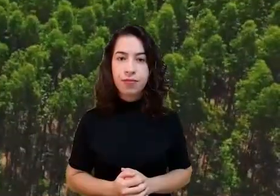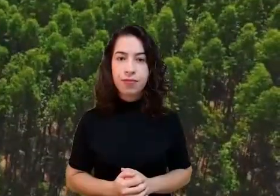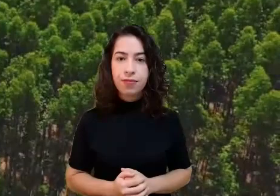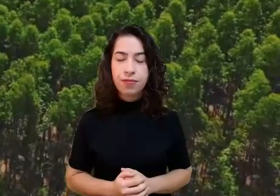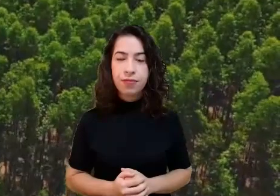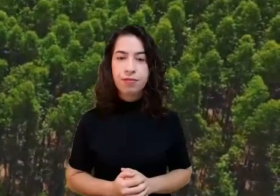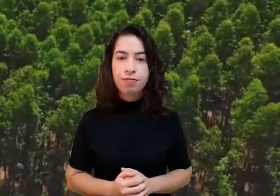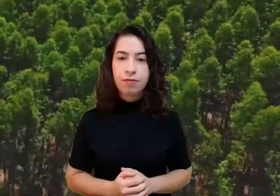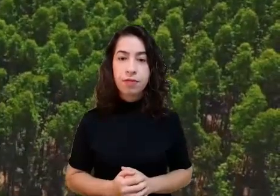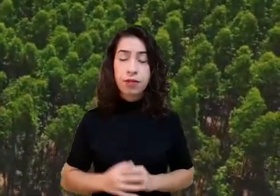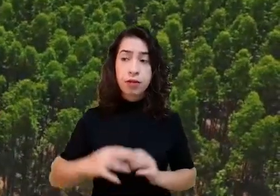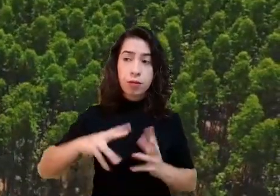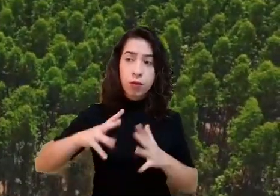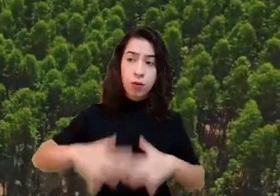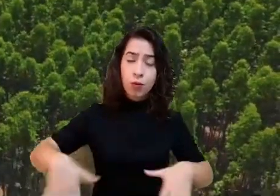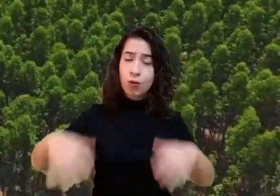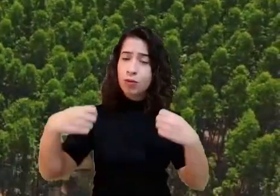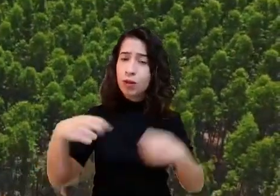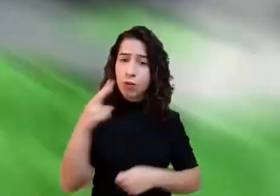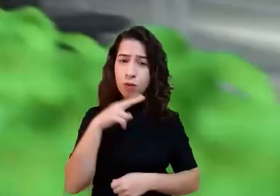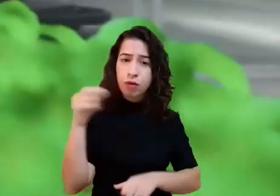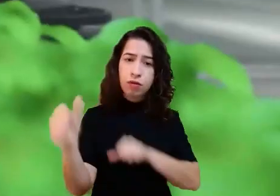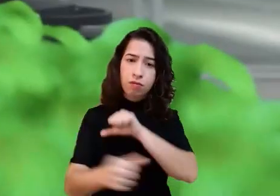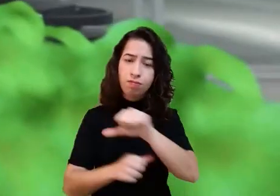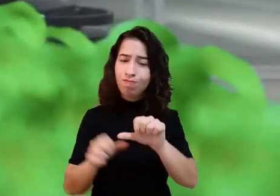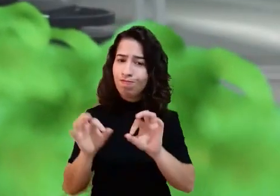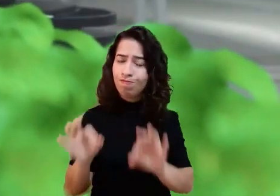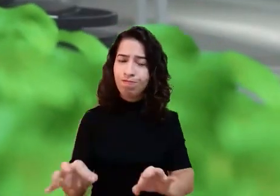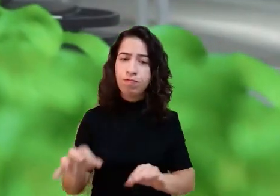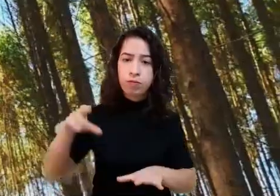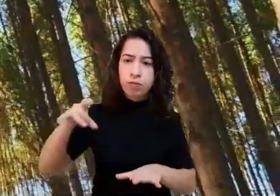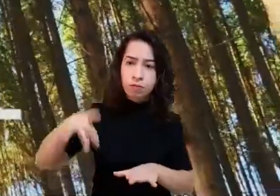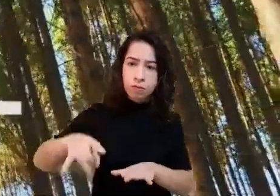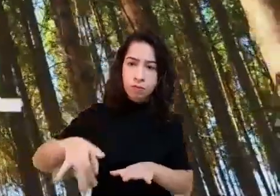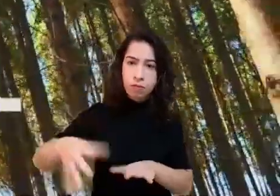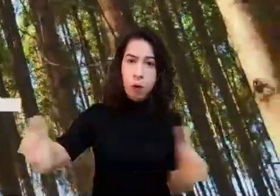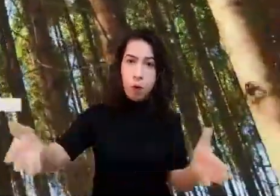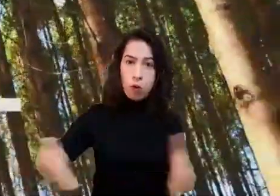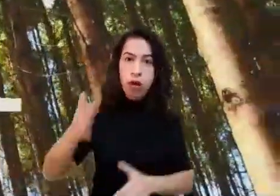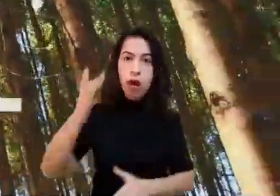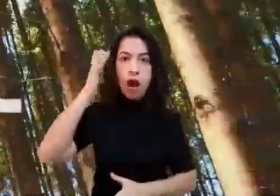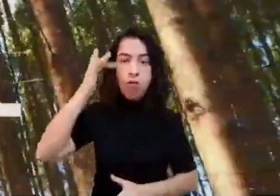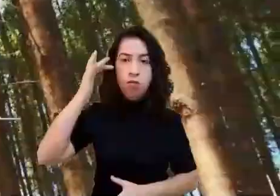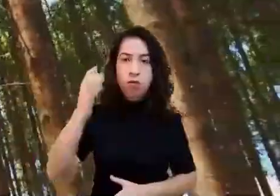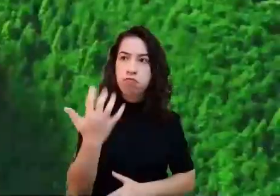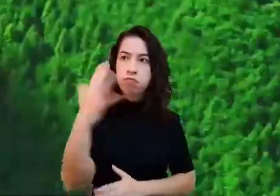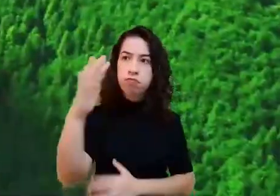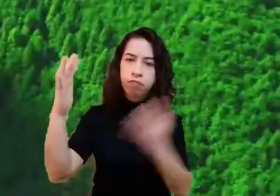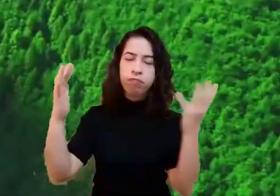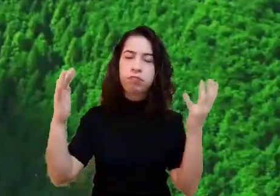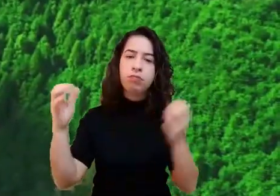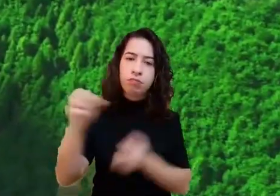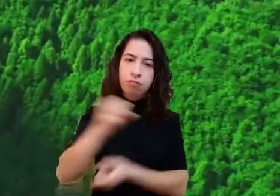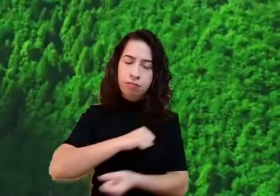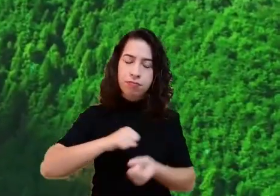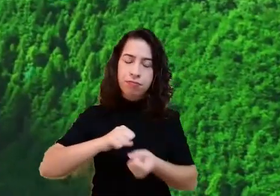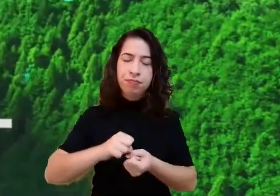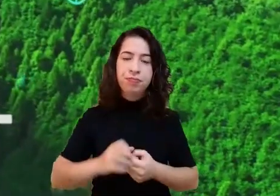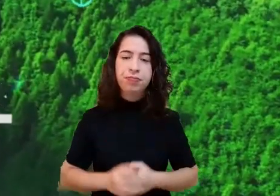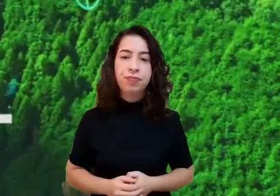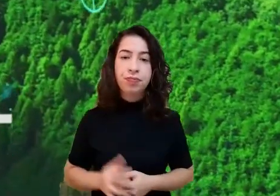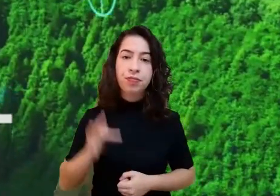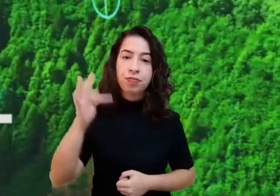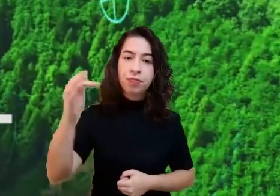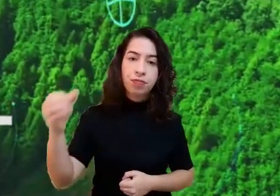The world asks for urgent and effective changes to seed today a sustainable tomorrow. The new